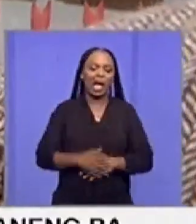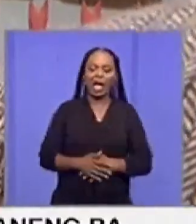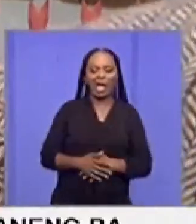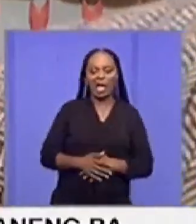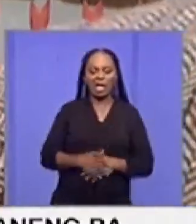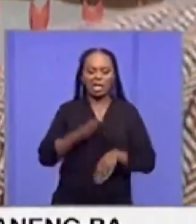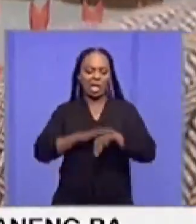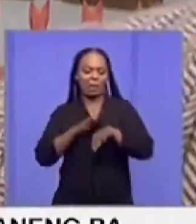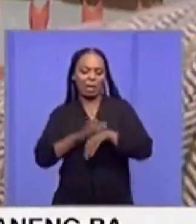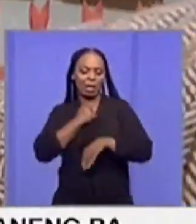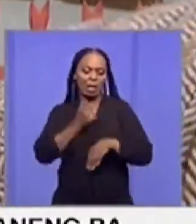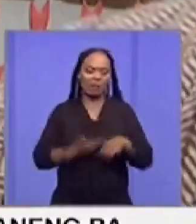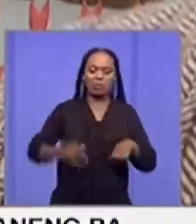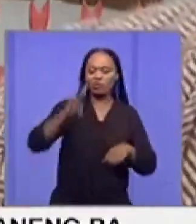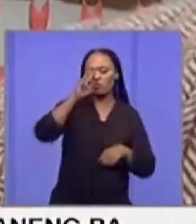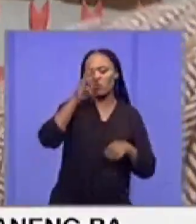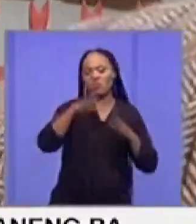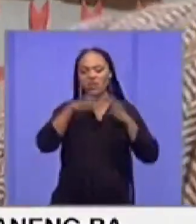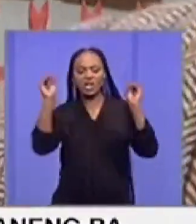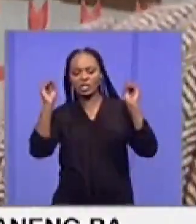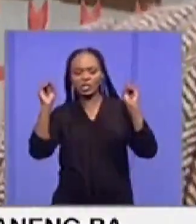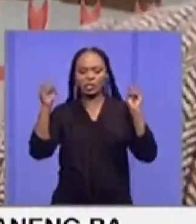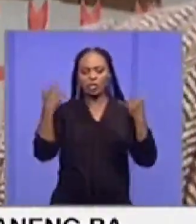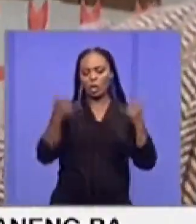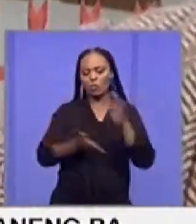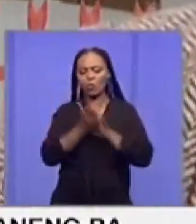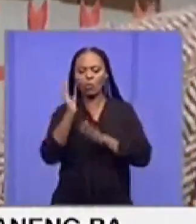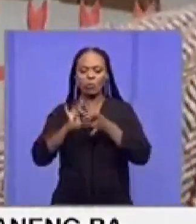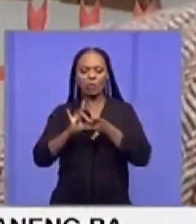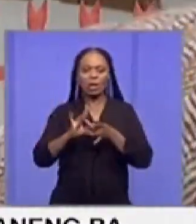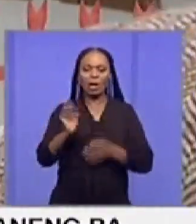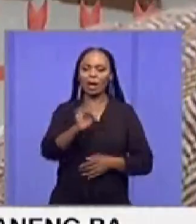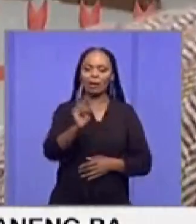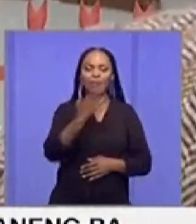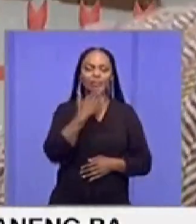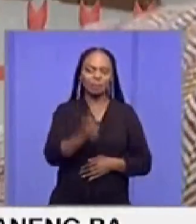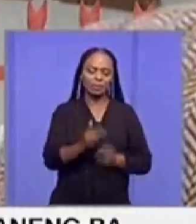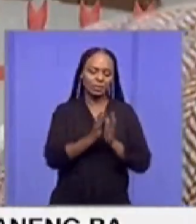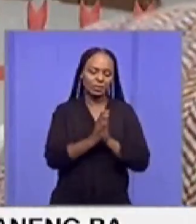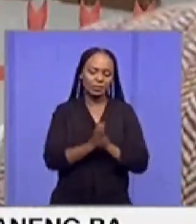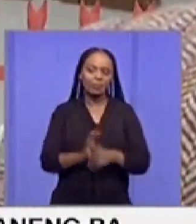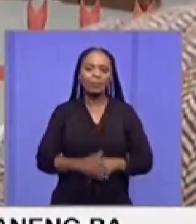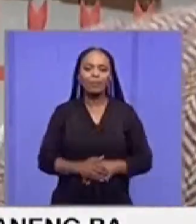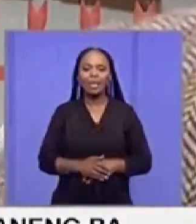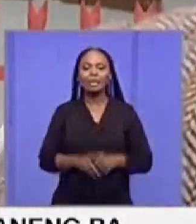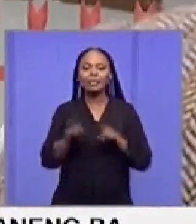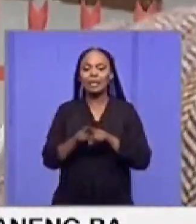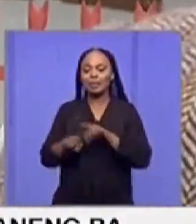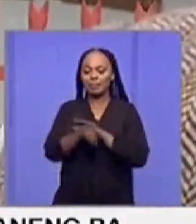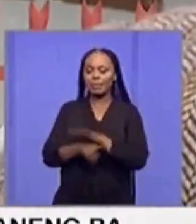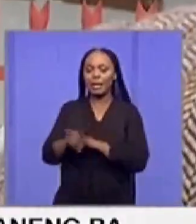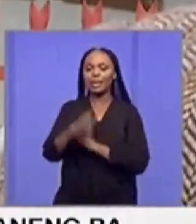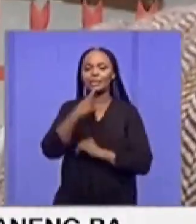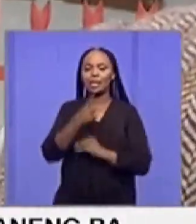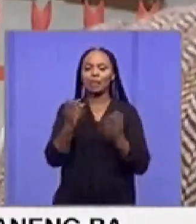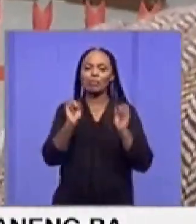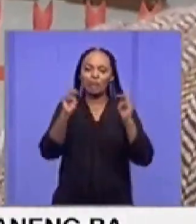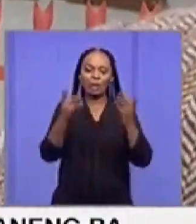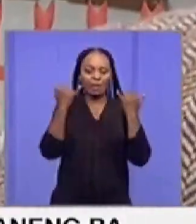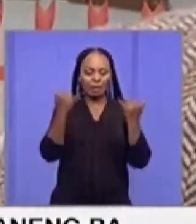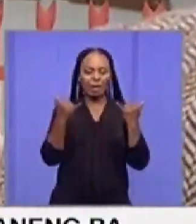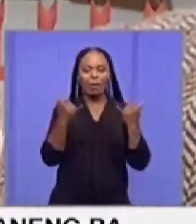ya ka 2:30 ke lahla fase ke a sepele re a kgopelela ba le ba district le bona ba rile ba tlo